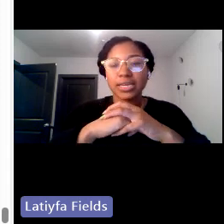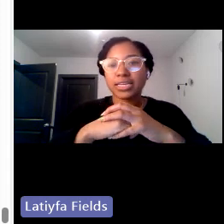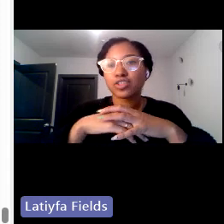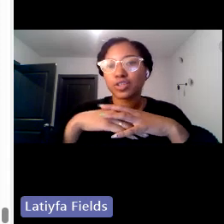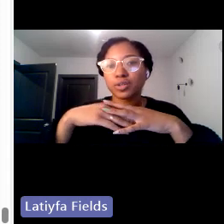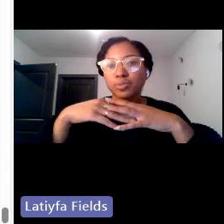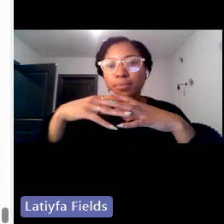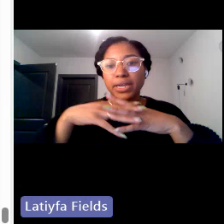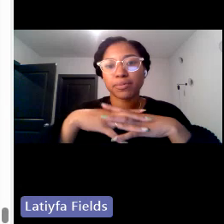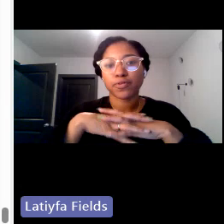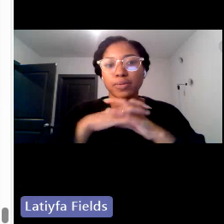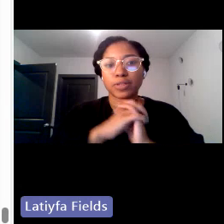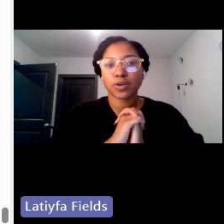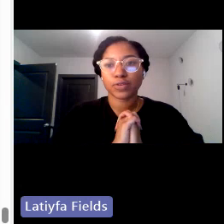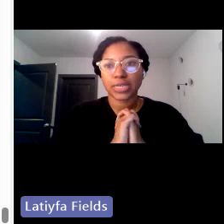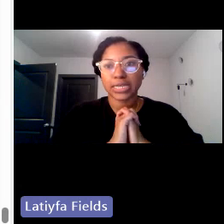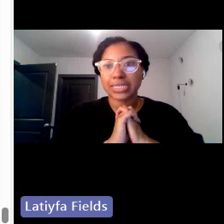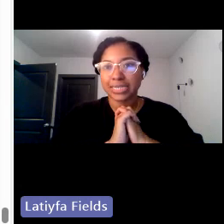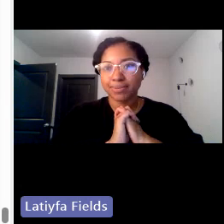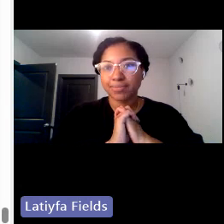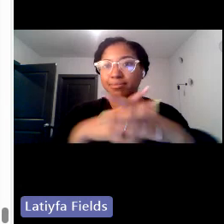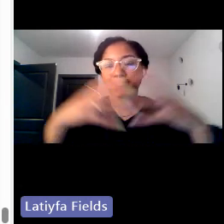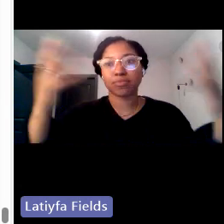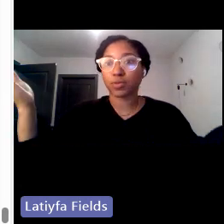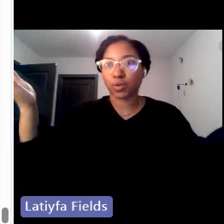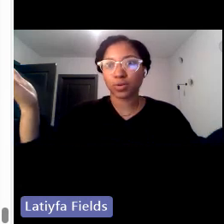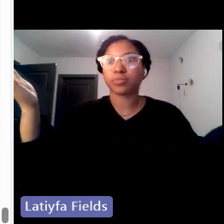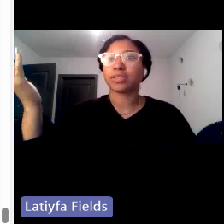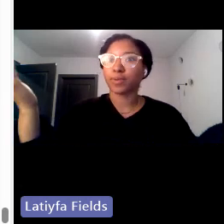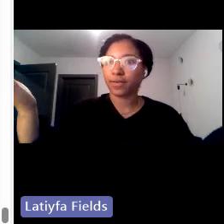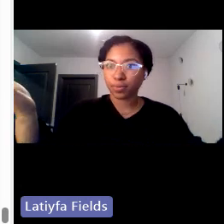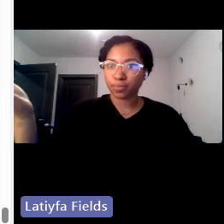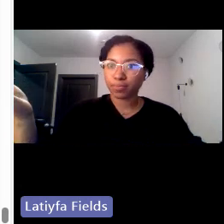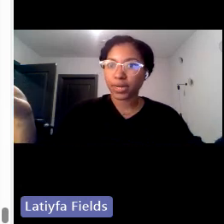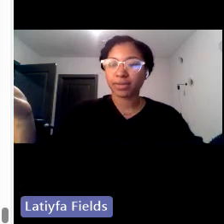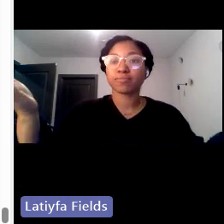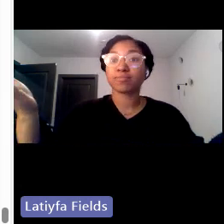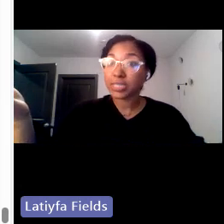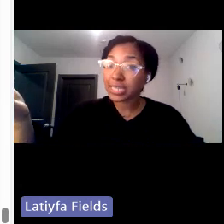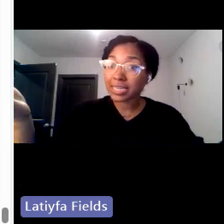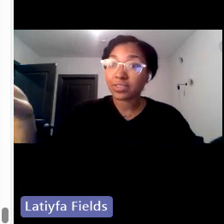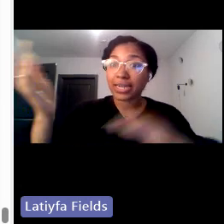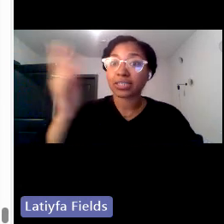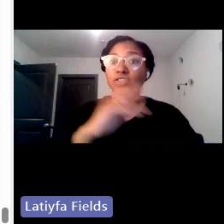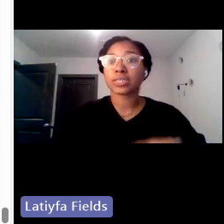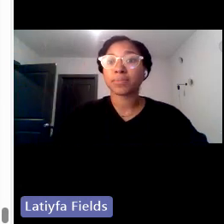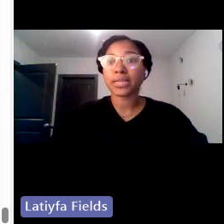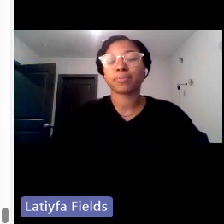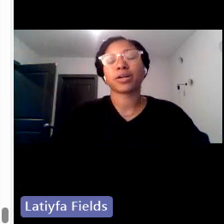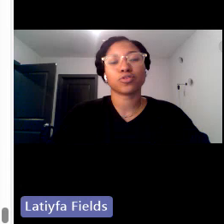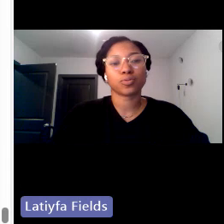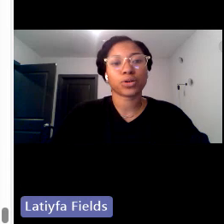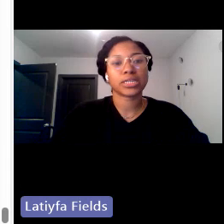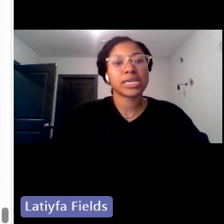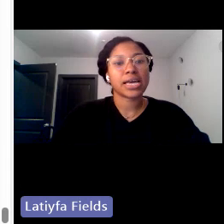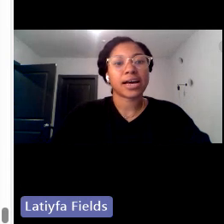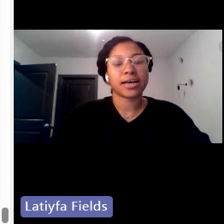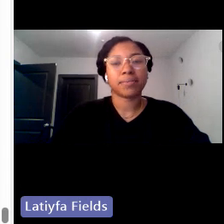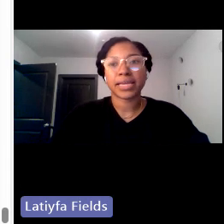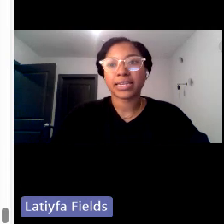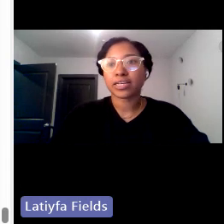reported into programmatic performance oversight systems. You know that you have your recently actually just submitted a progress